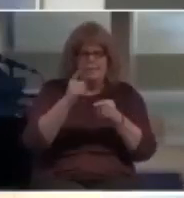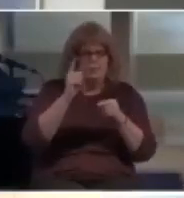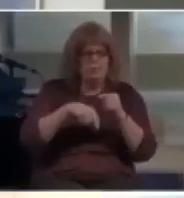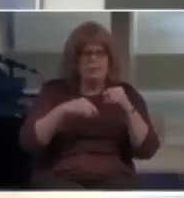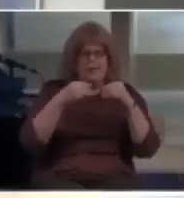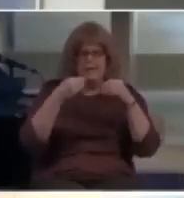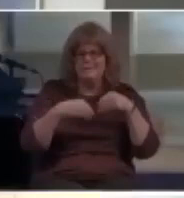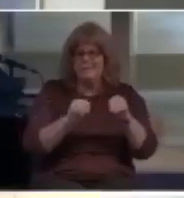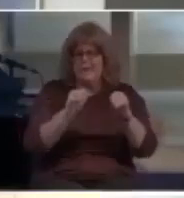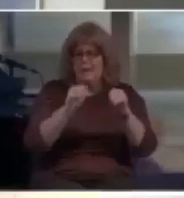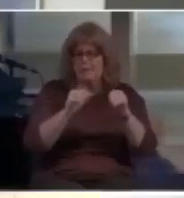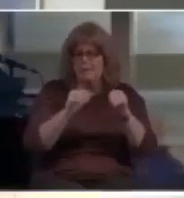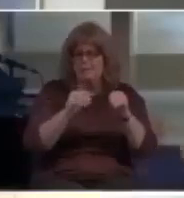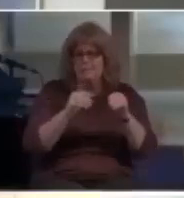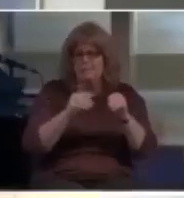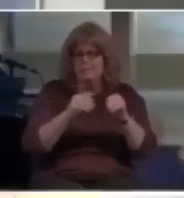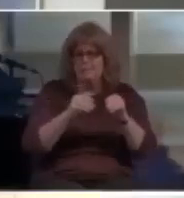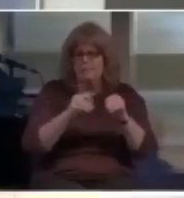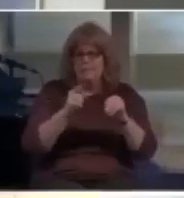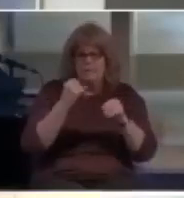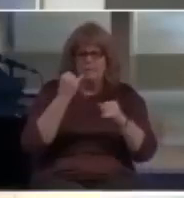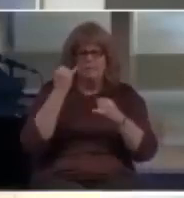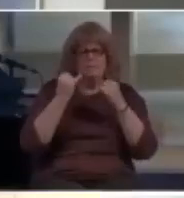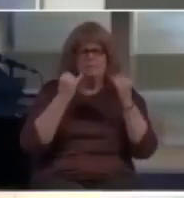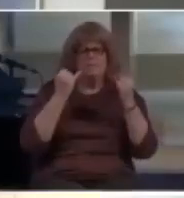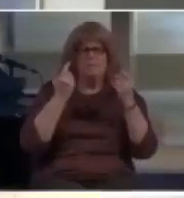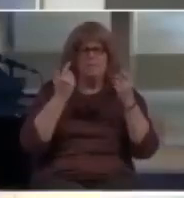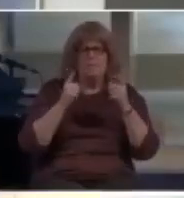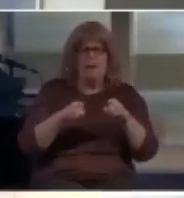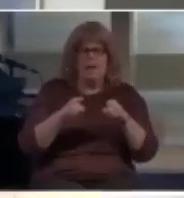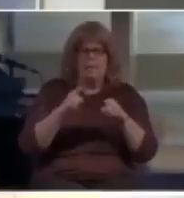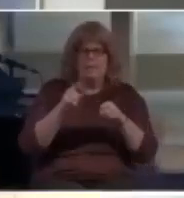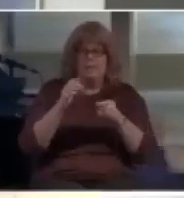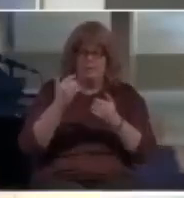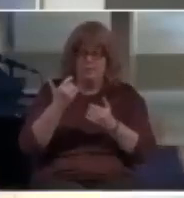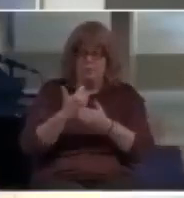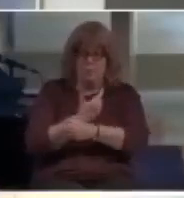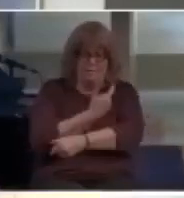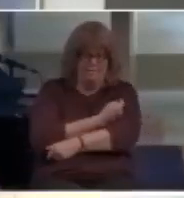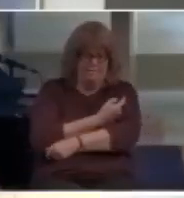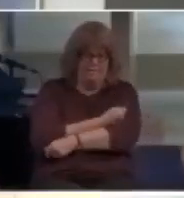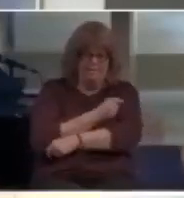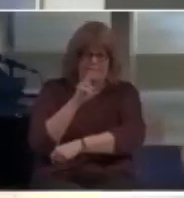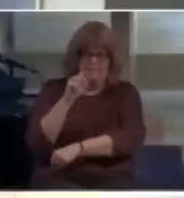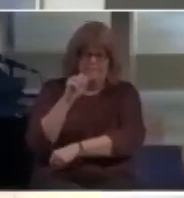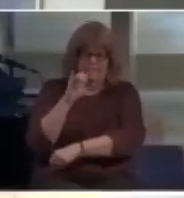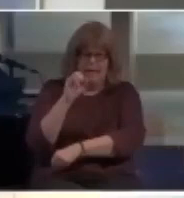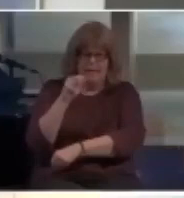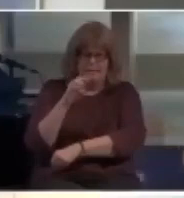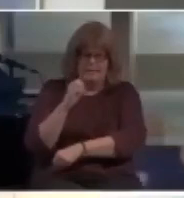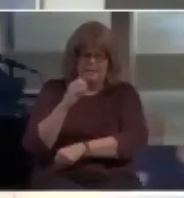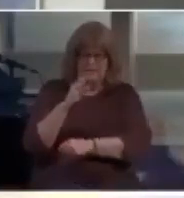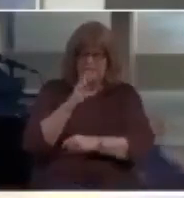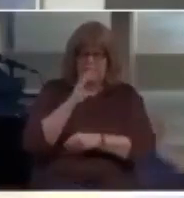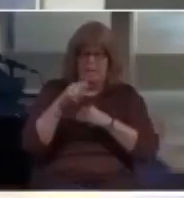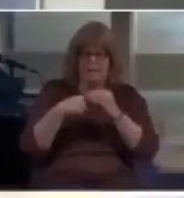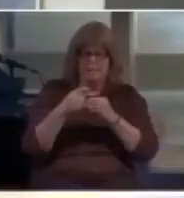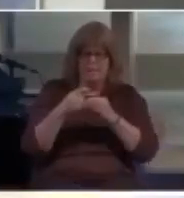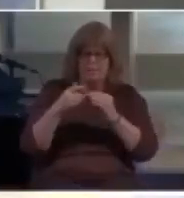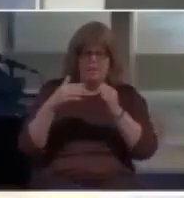sell. And one just imagines what's going to happen when the vaccine becomes readily available. And